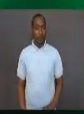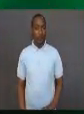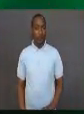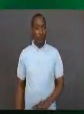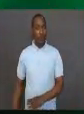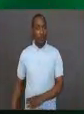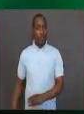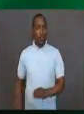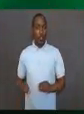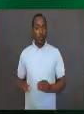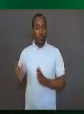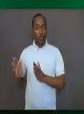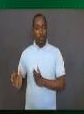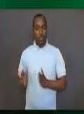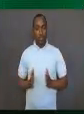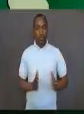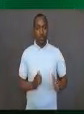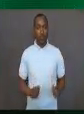Students, let's get ready.